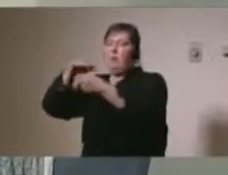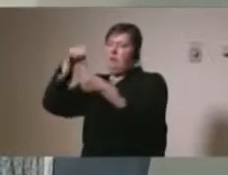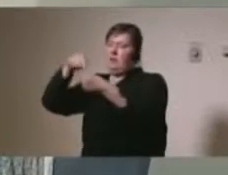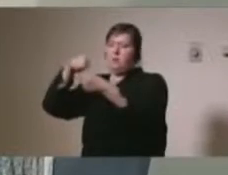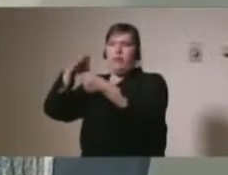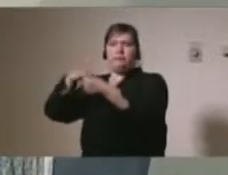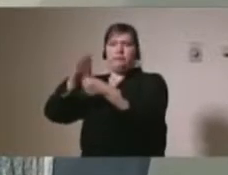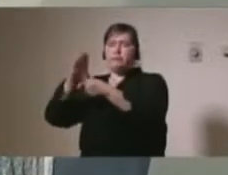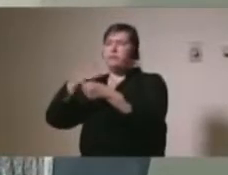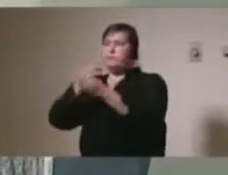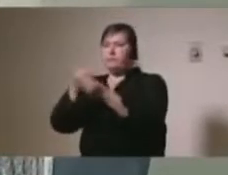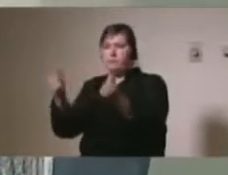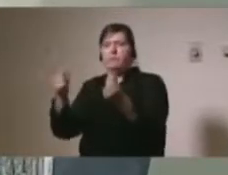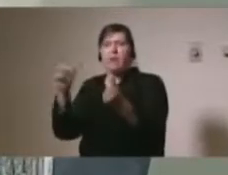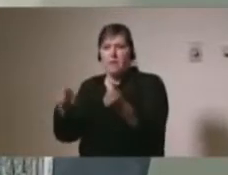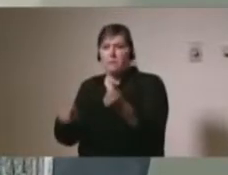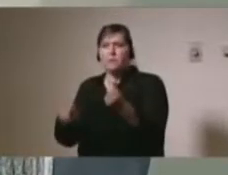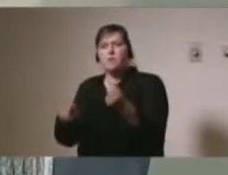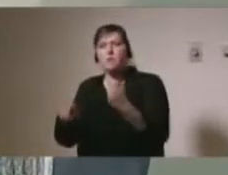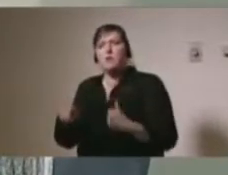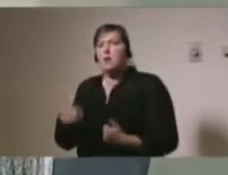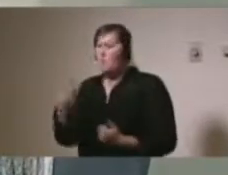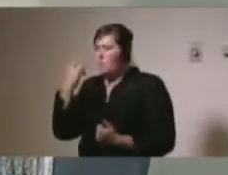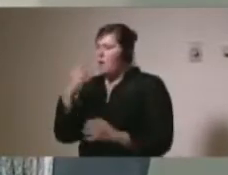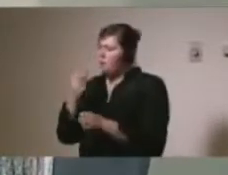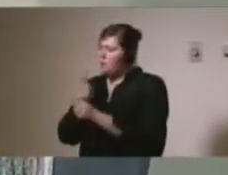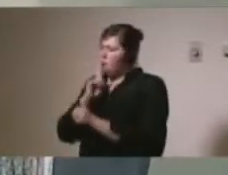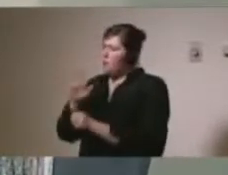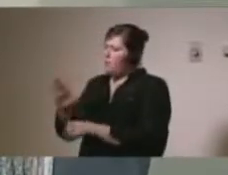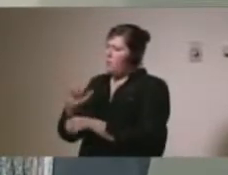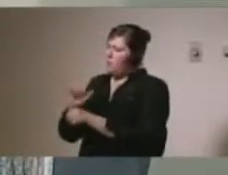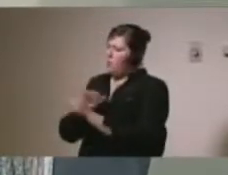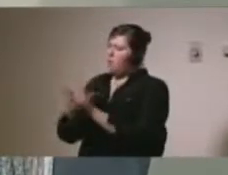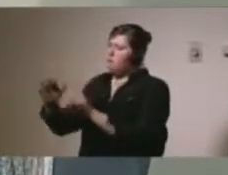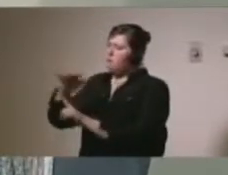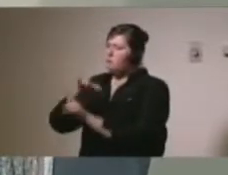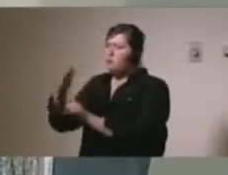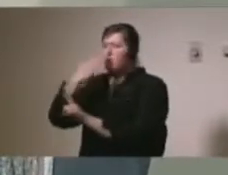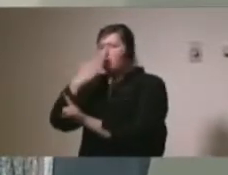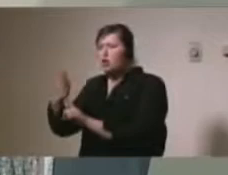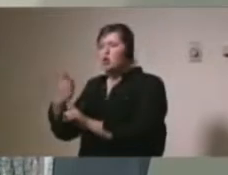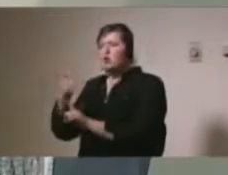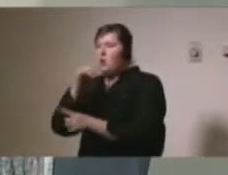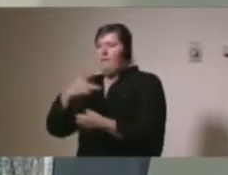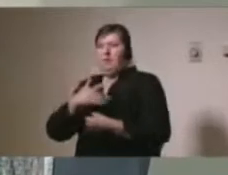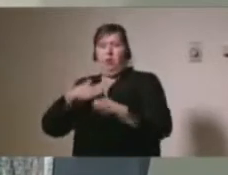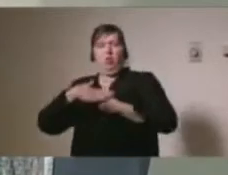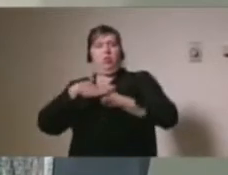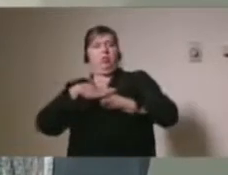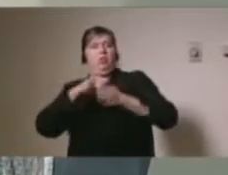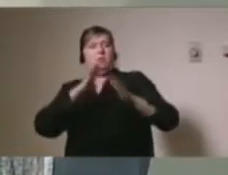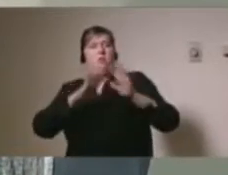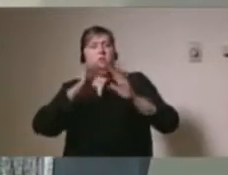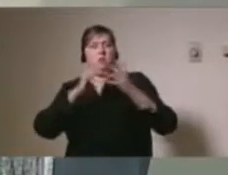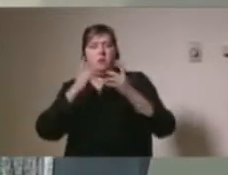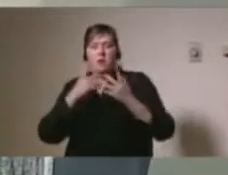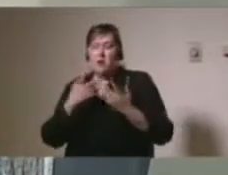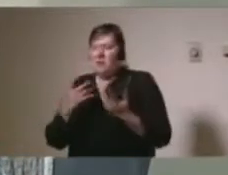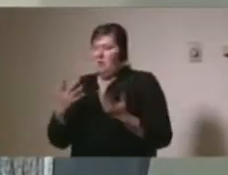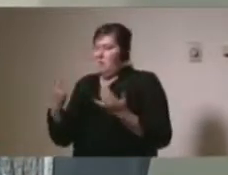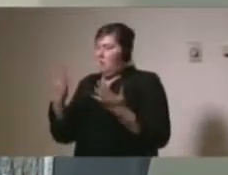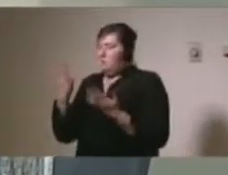so that the commercial sector workers can work in good conditions and not be stressed out and be allowed to do their work. There are